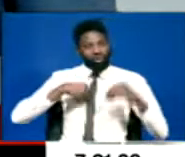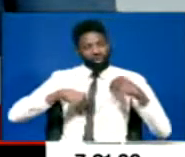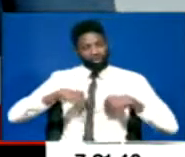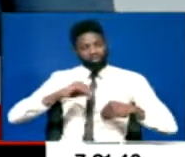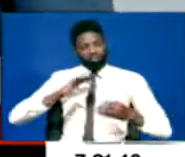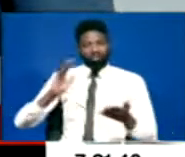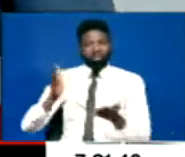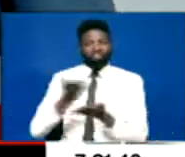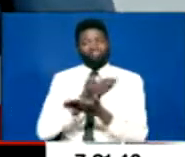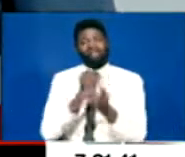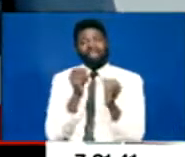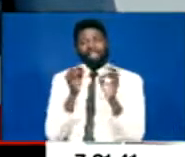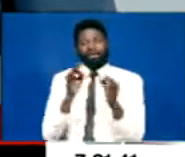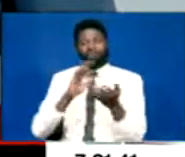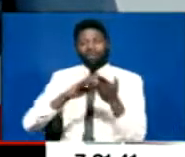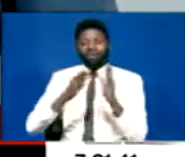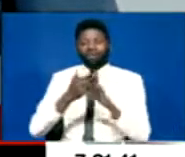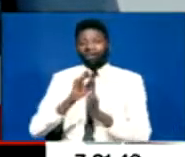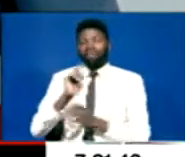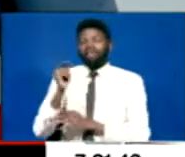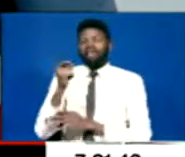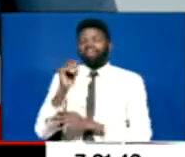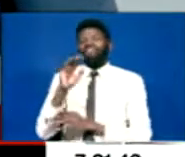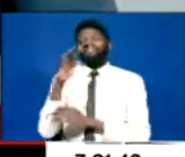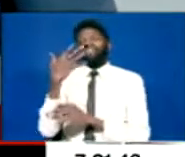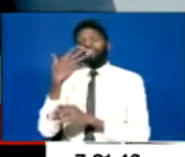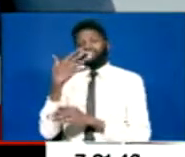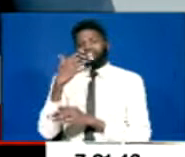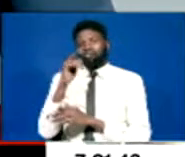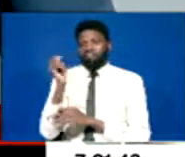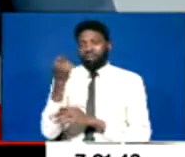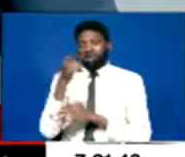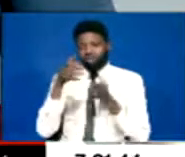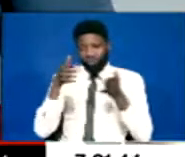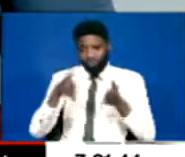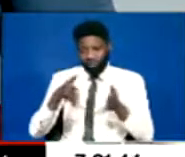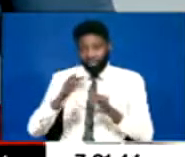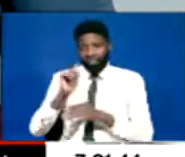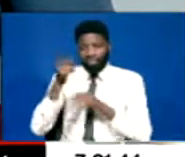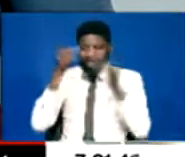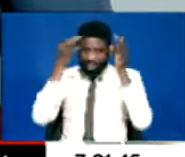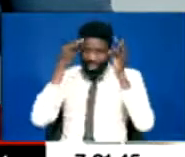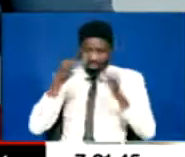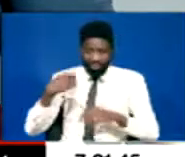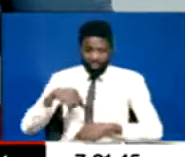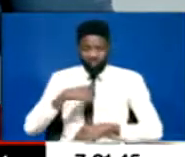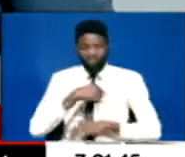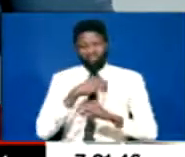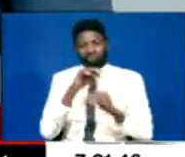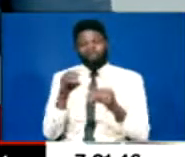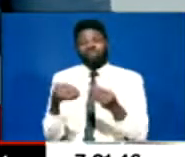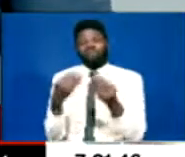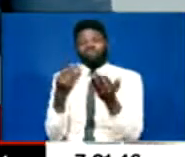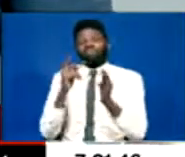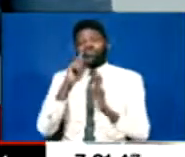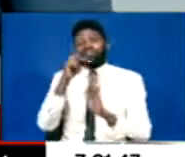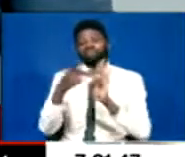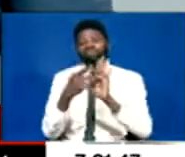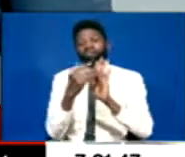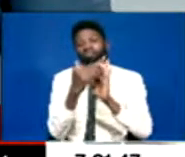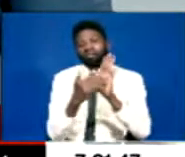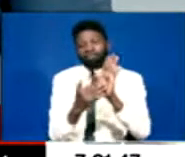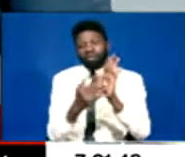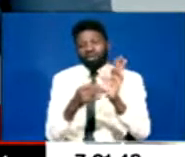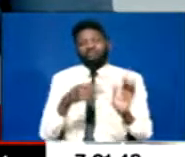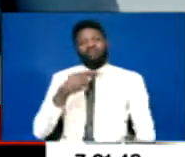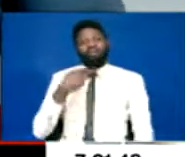Kenya's fifth president. Today on Kenya Decides, we give the profile of David Mwaure Wahiga of